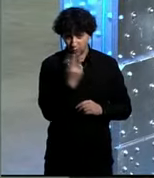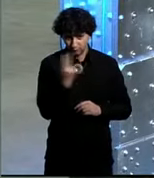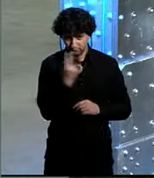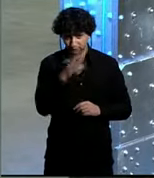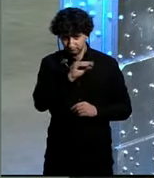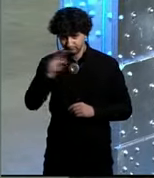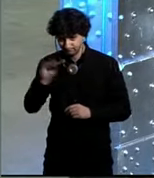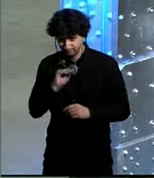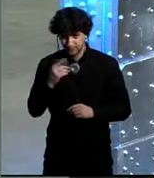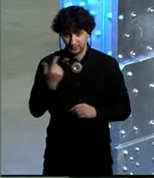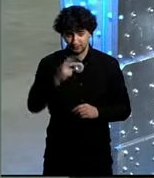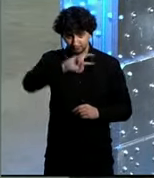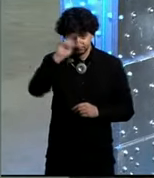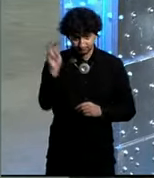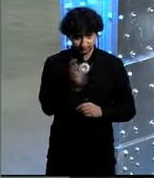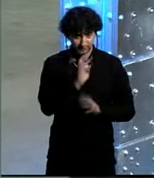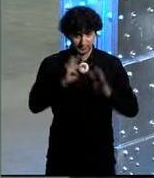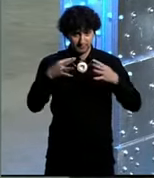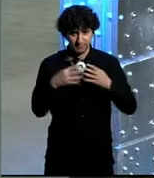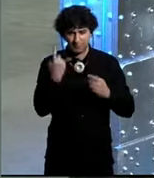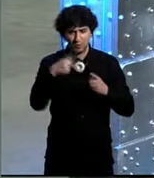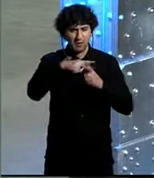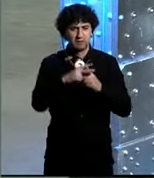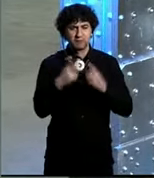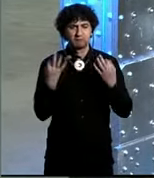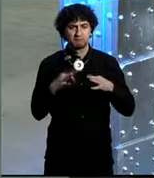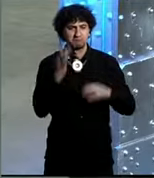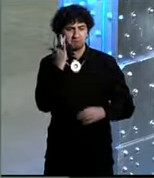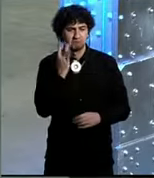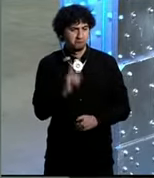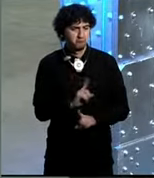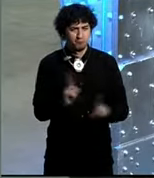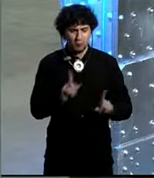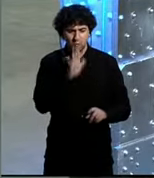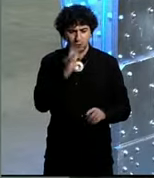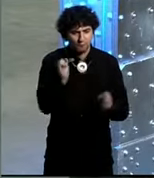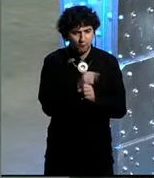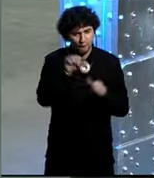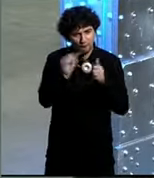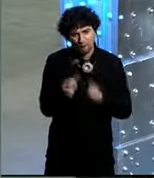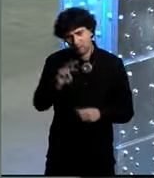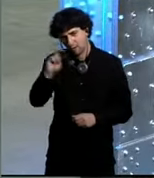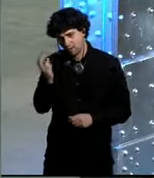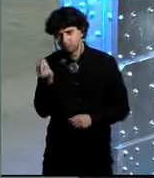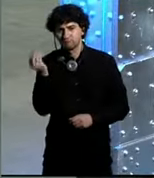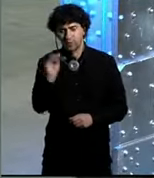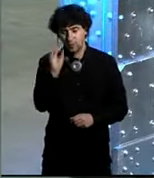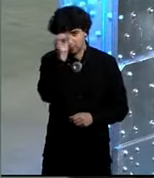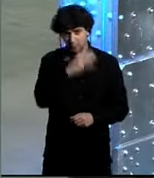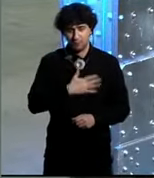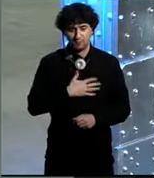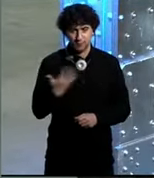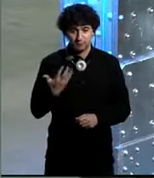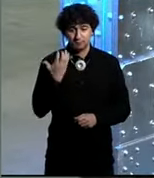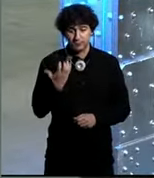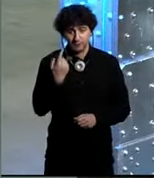understand these both things, transmedia will never be just a tool. because it's a different way of working. That's my